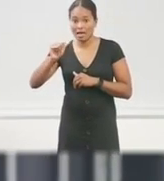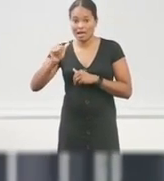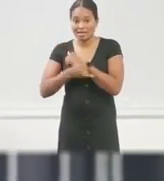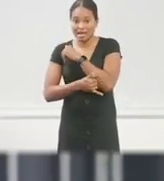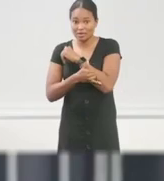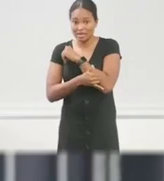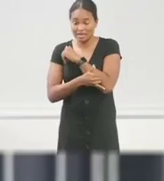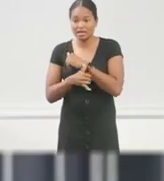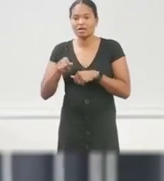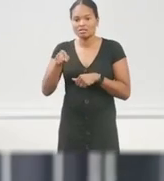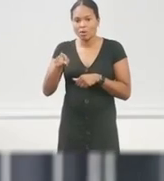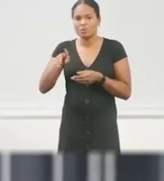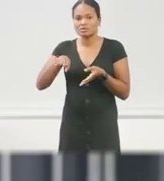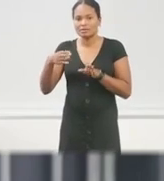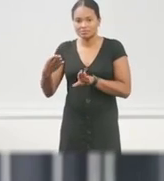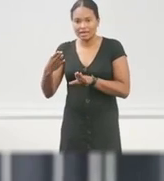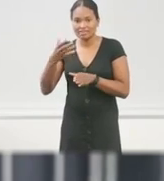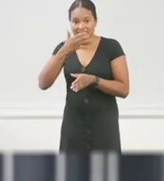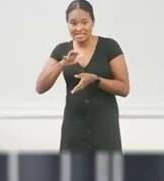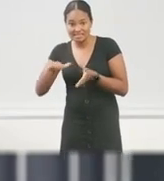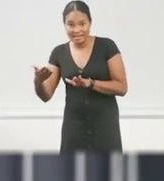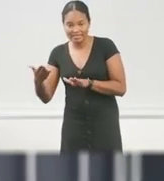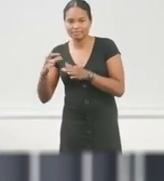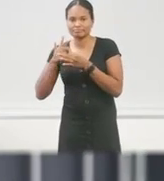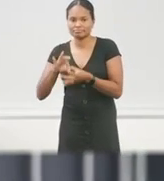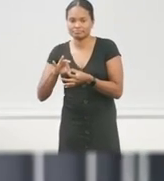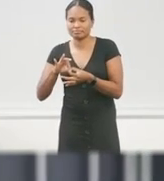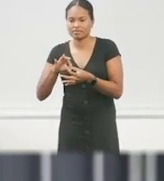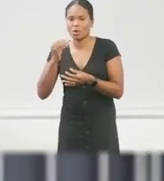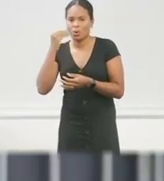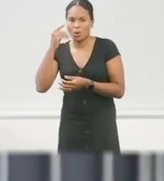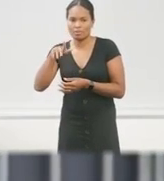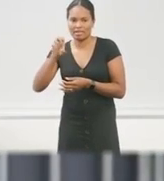homeless, which we don't have that in our data set. So